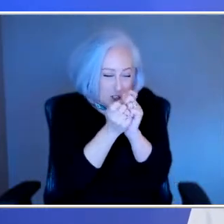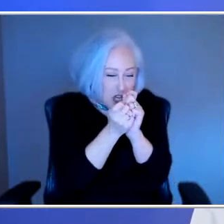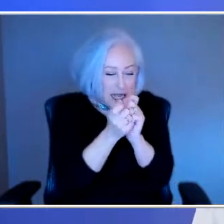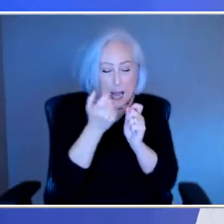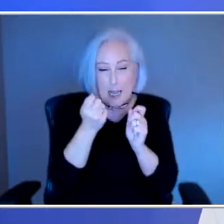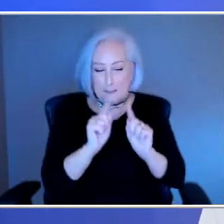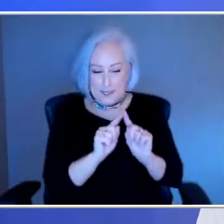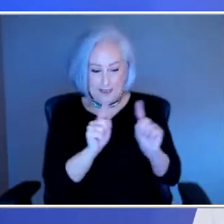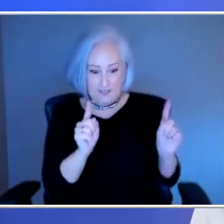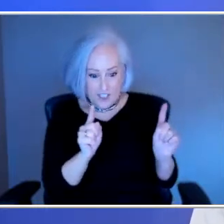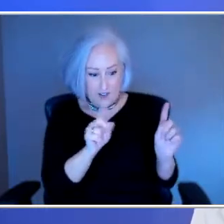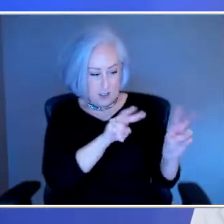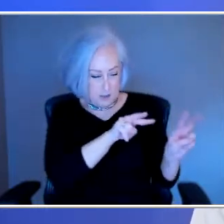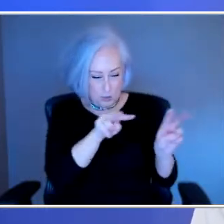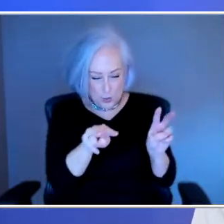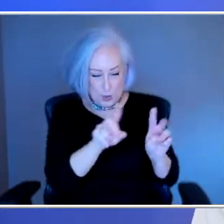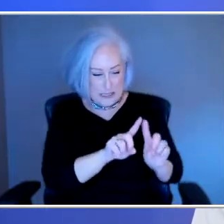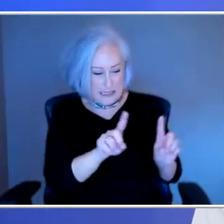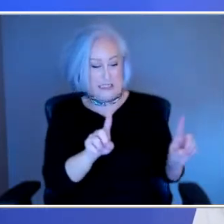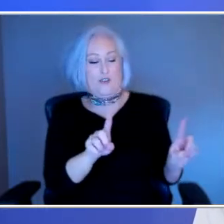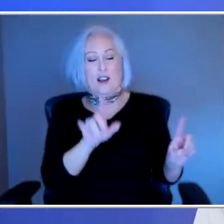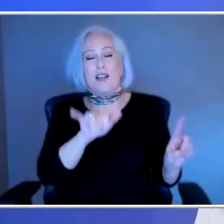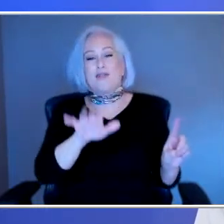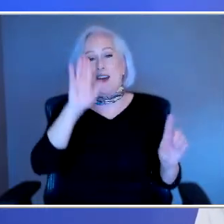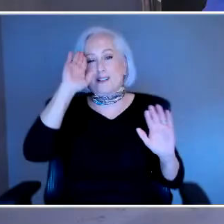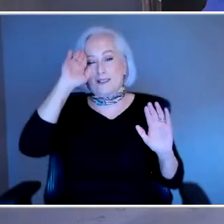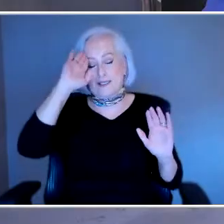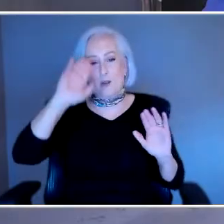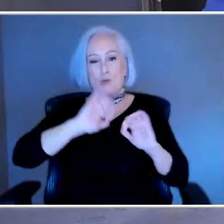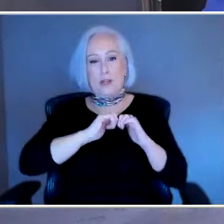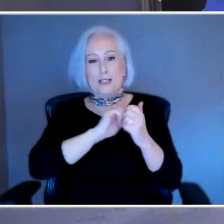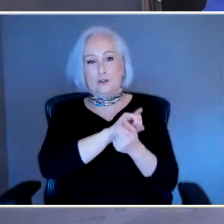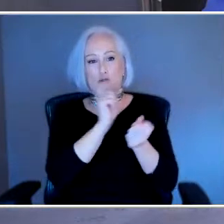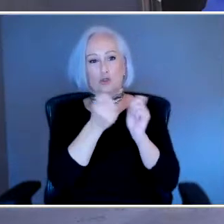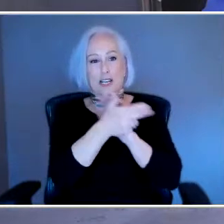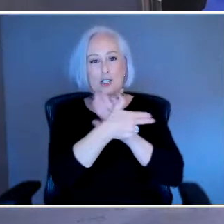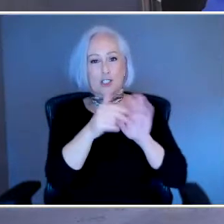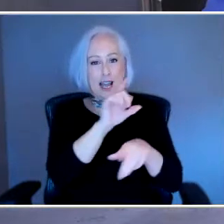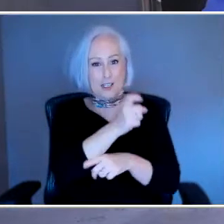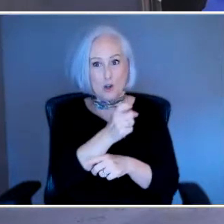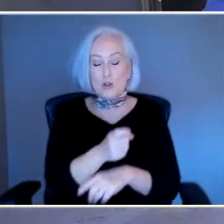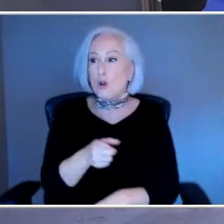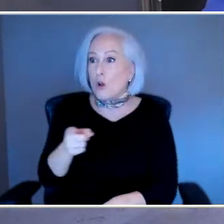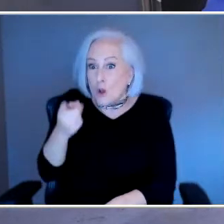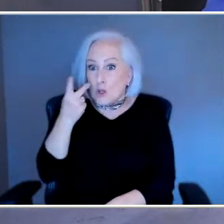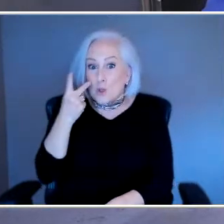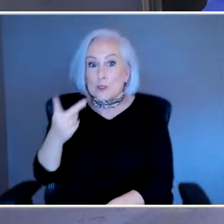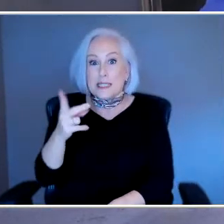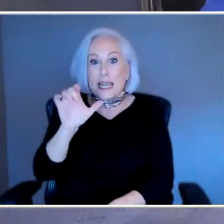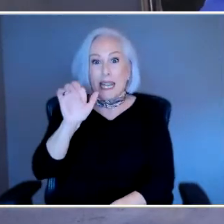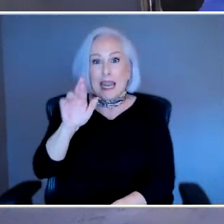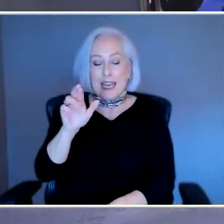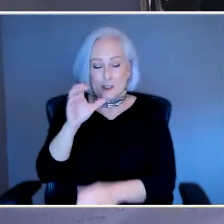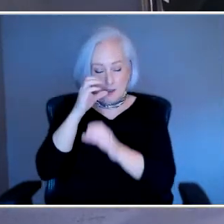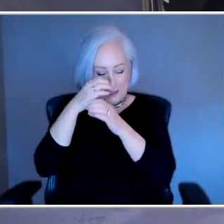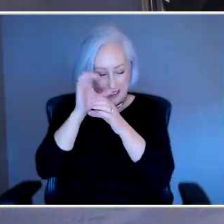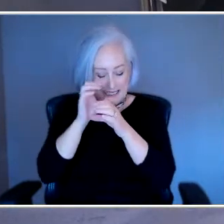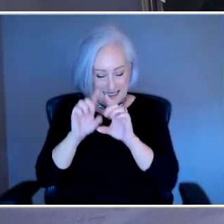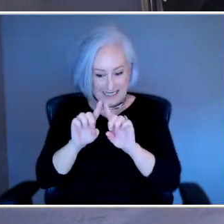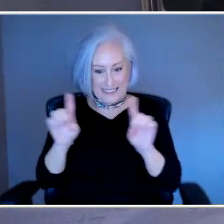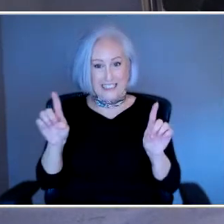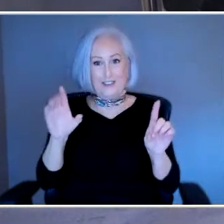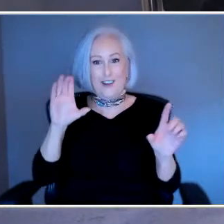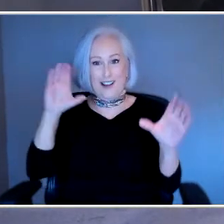thus, this is how we change diagnoses here all the time. So you're seeing cancer literally through a different lens, so to speak. Yeah, of course. In